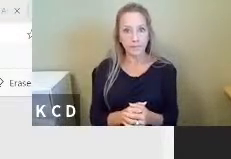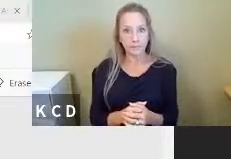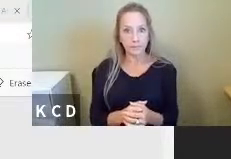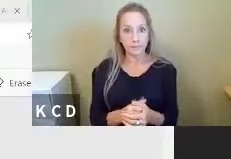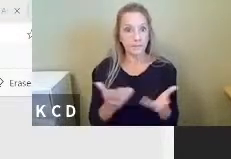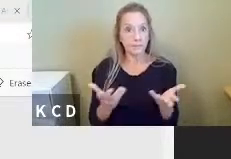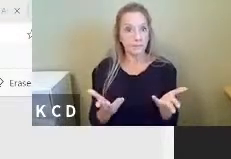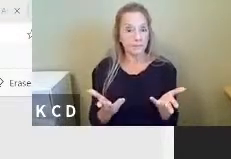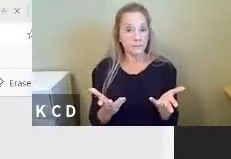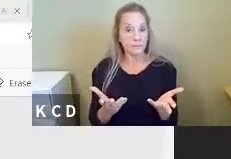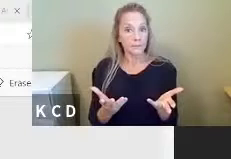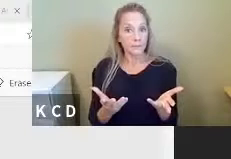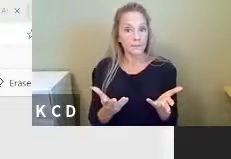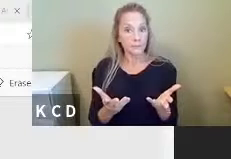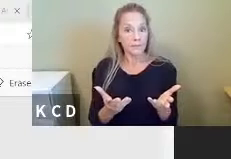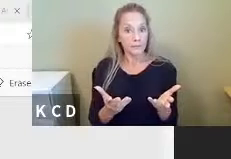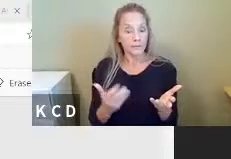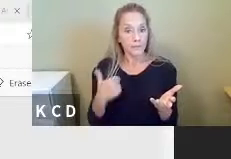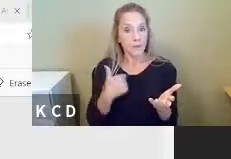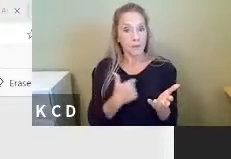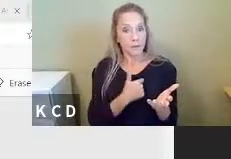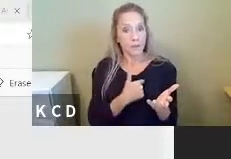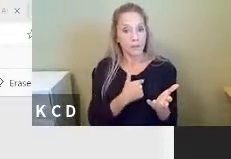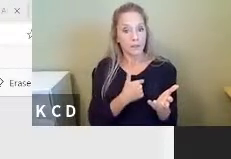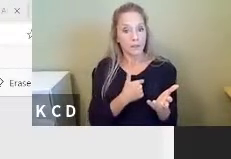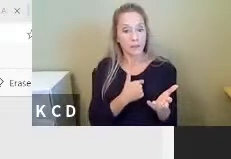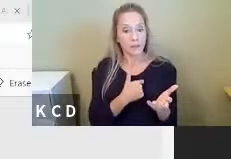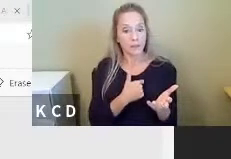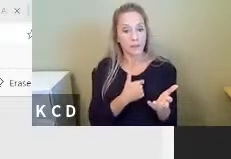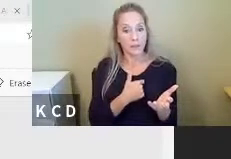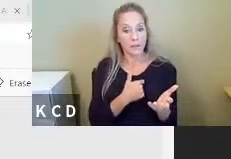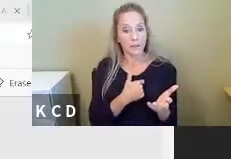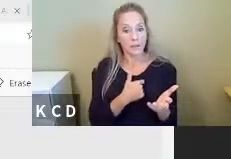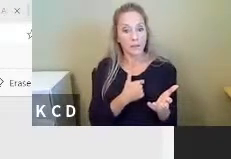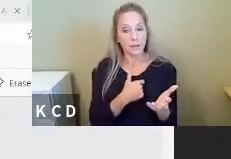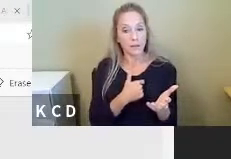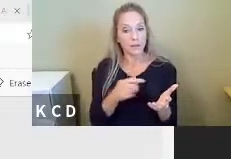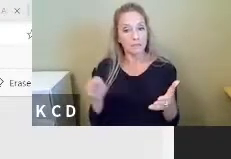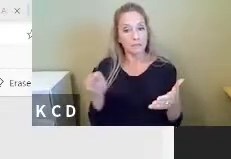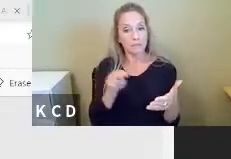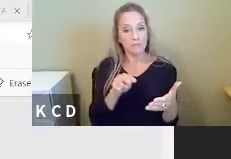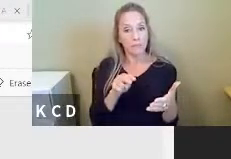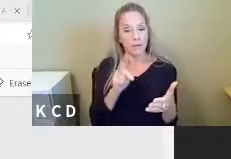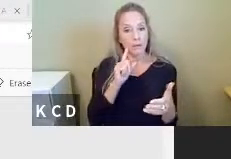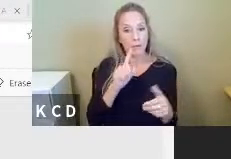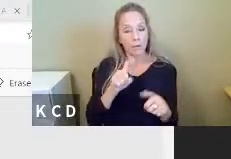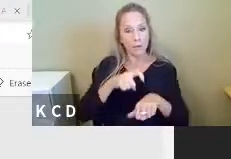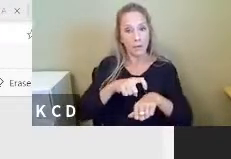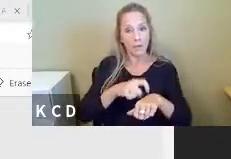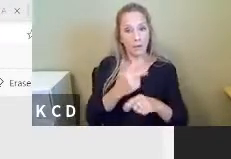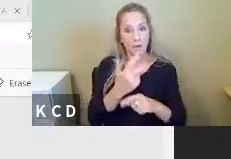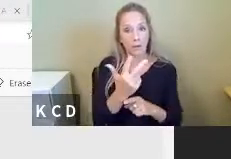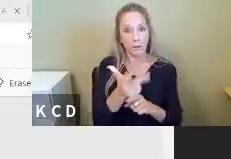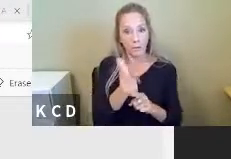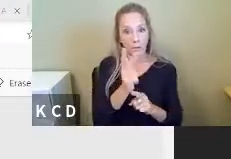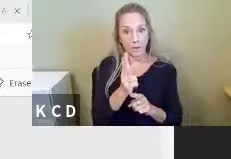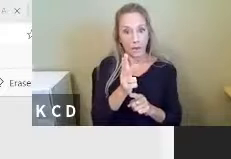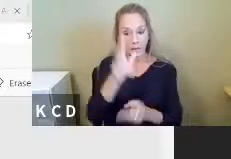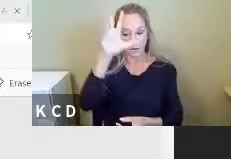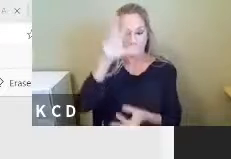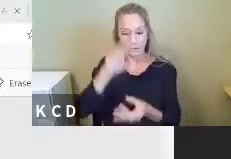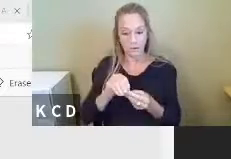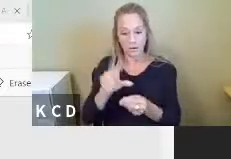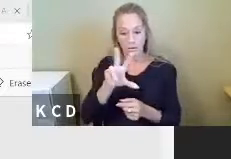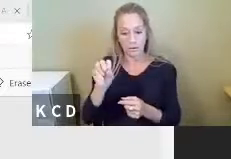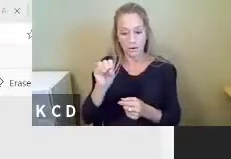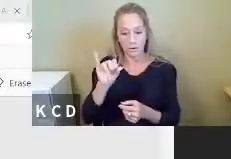And again, we have looked at it as appearing for 3-minute periods, total of 30 minutes, first